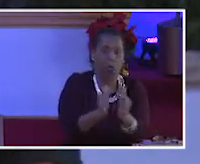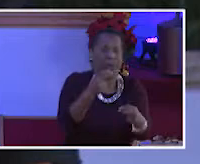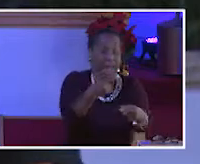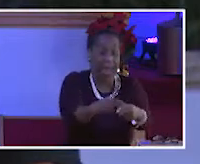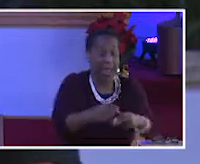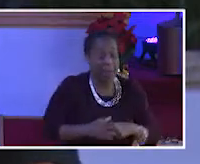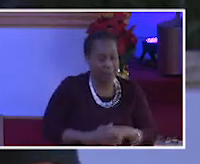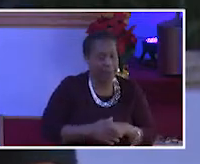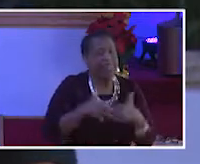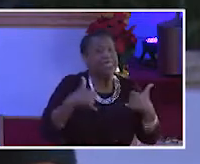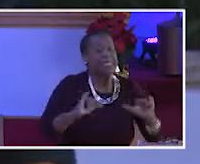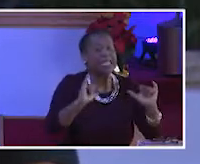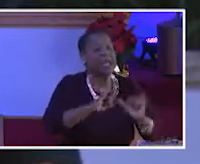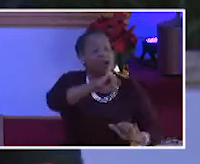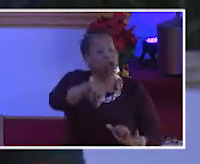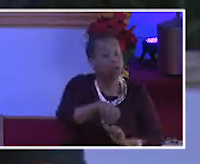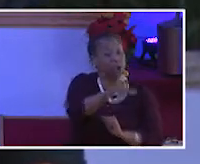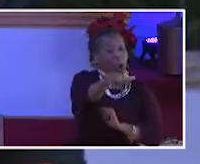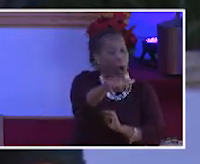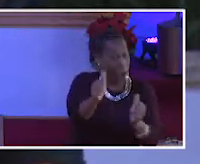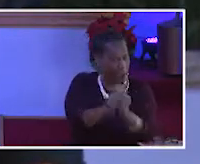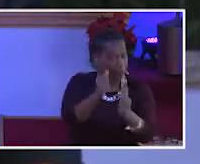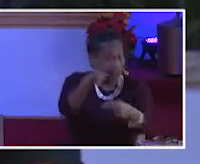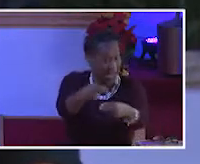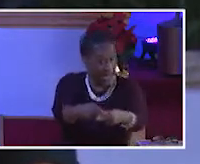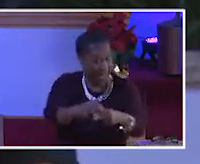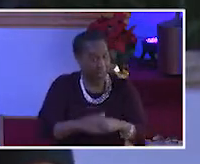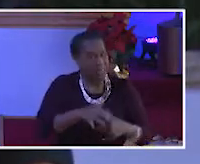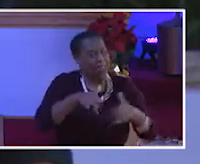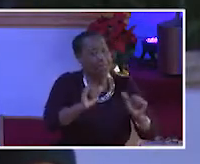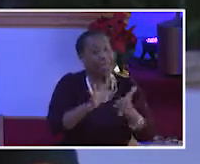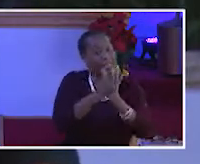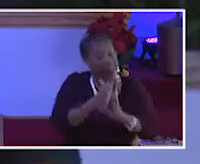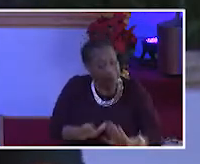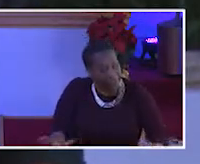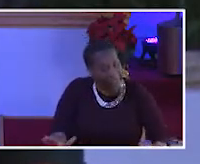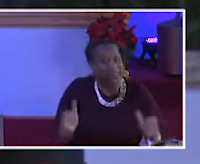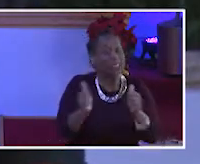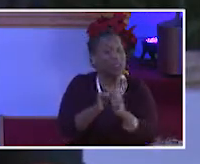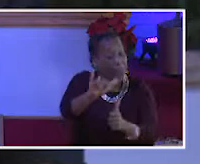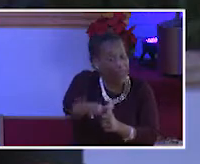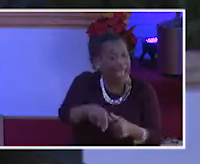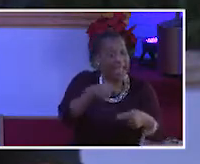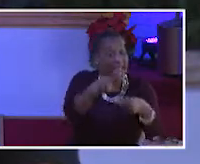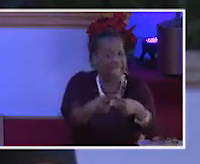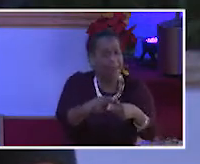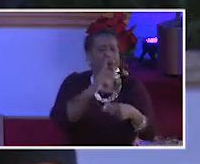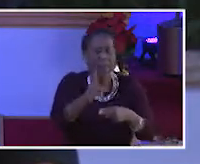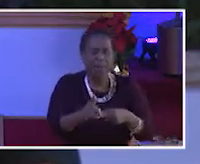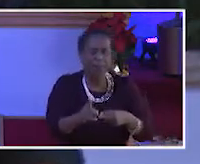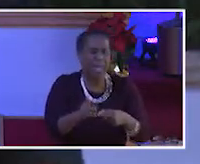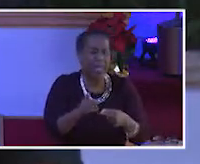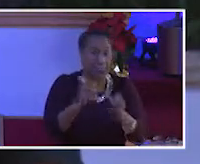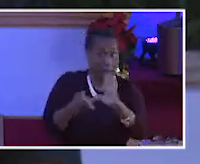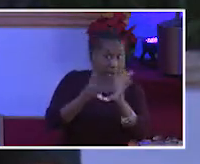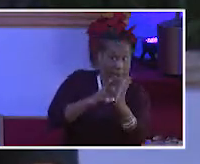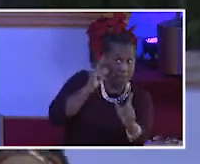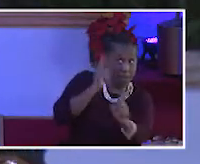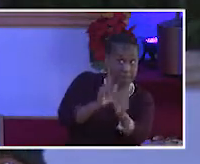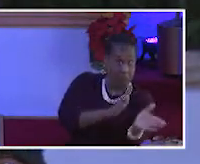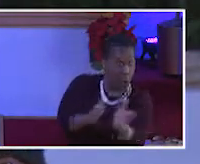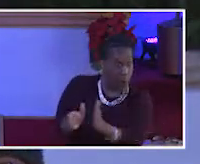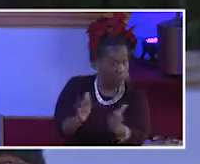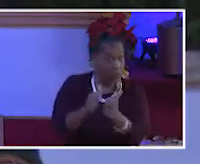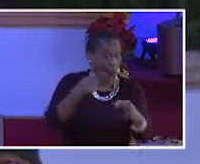name. There's joy in that name. There's peace in that name. There's purpose in that